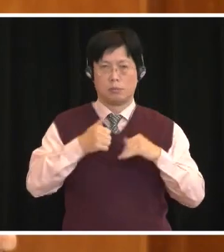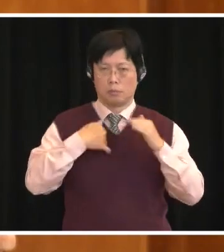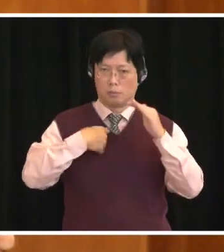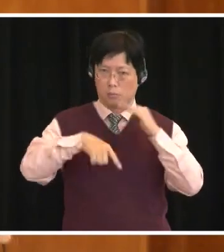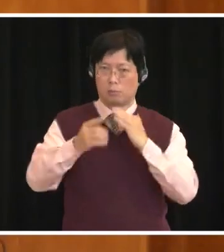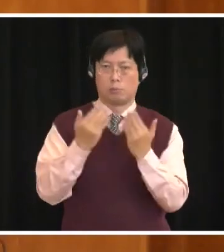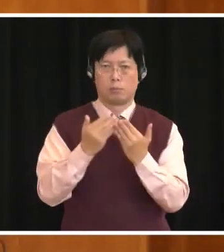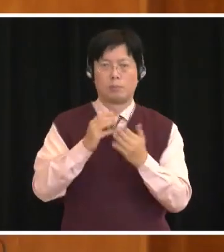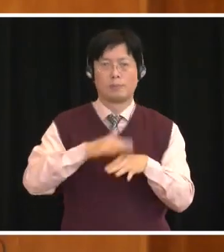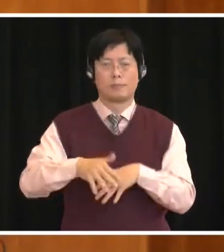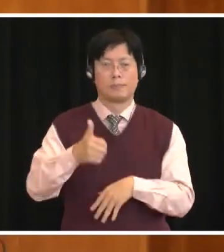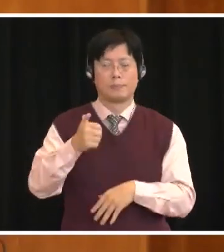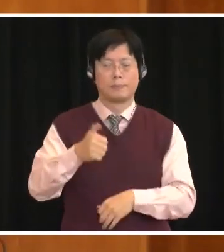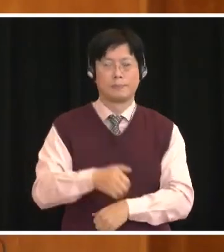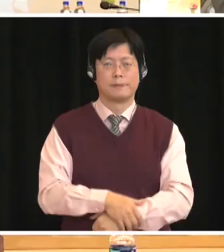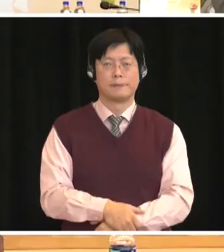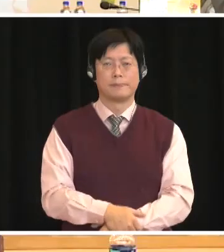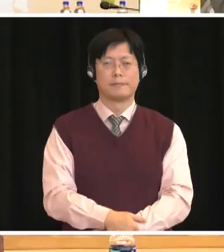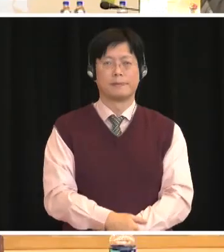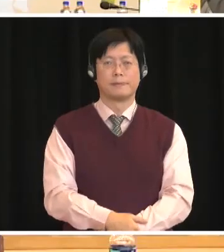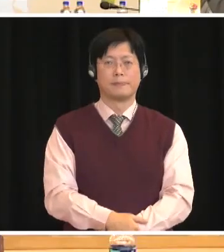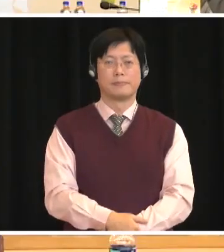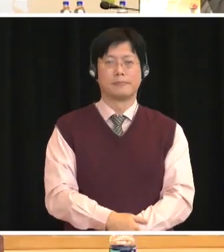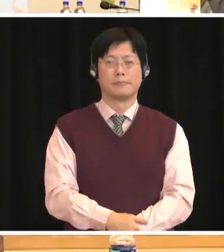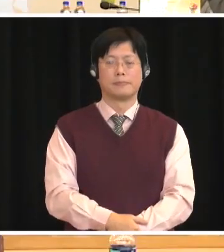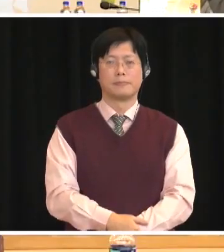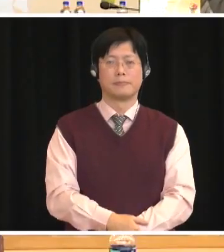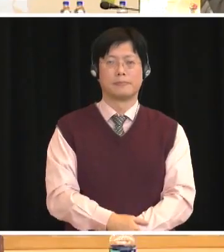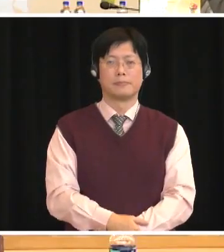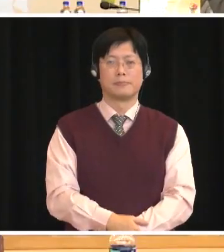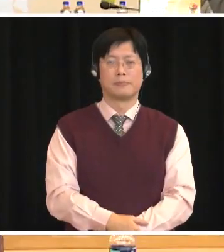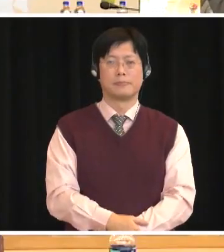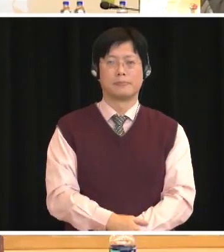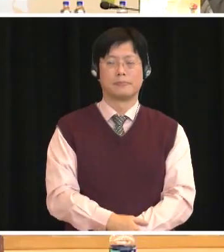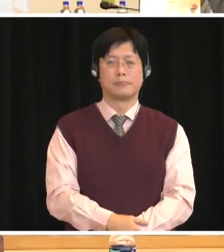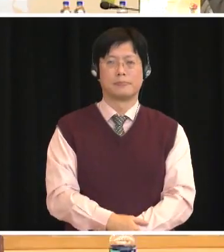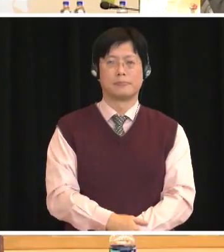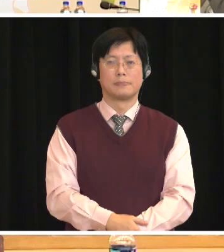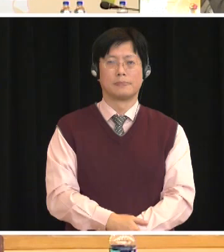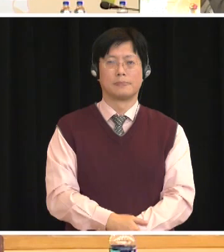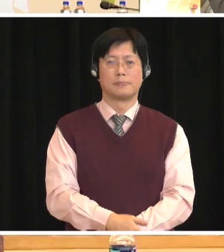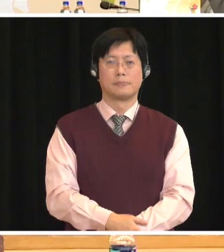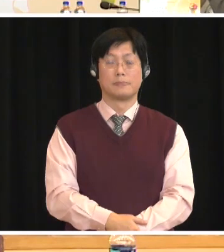our judges receive this kind of training. Thank you.